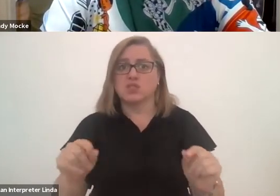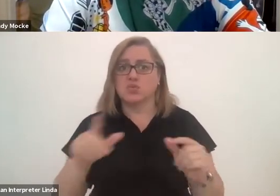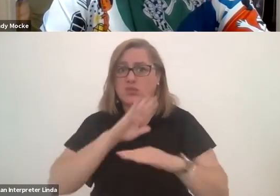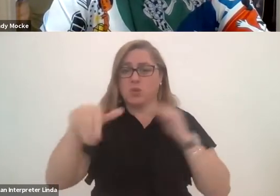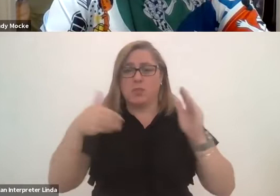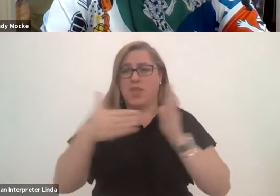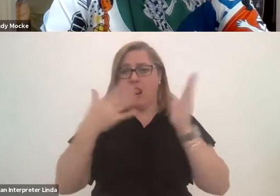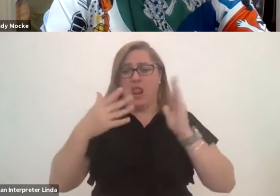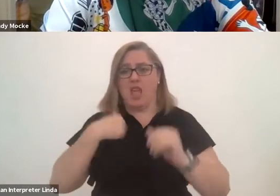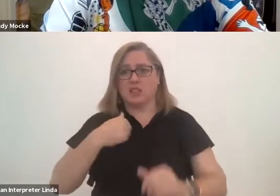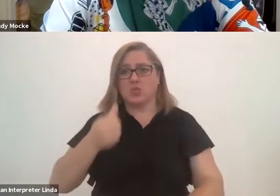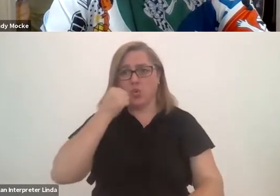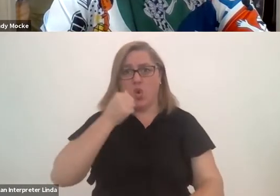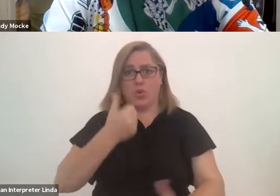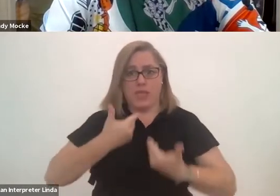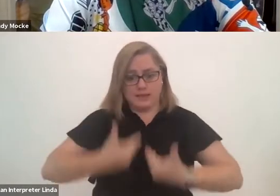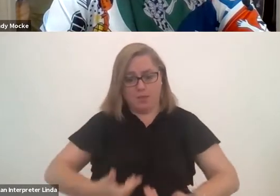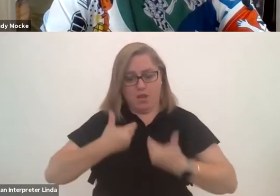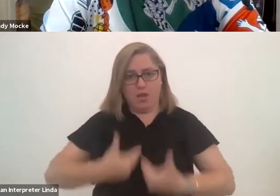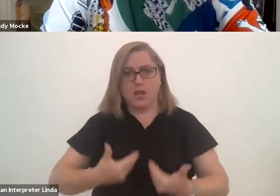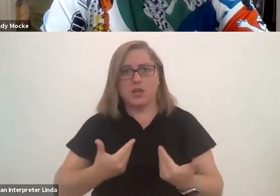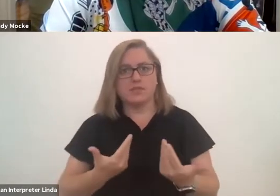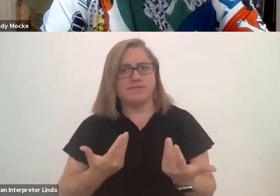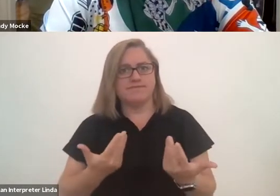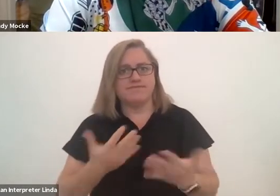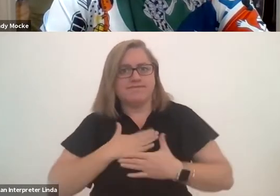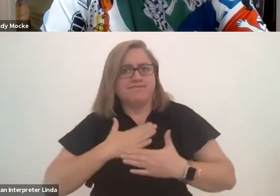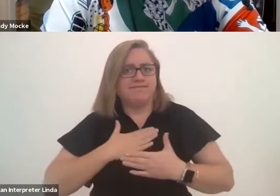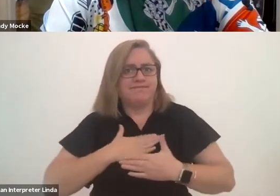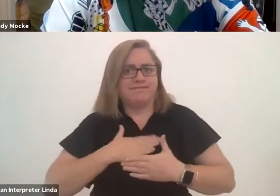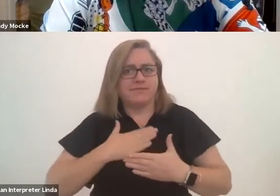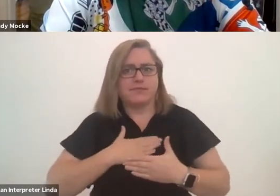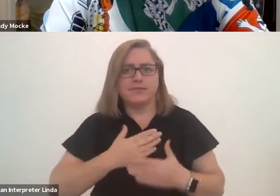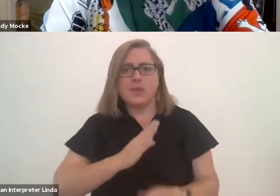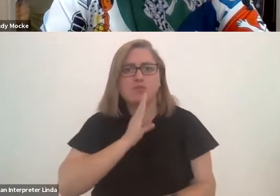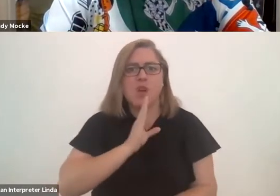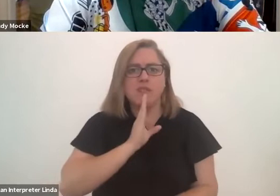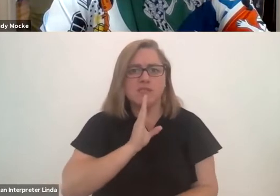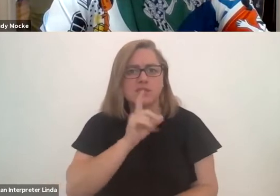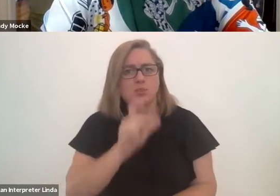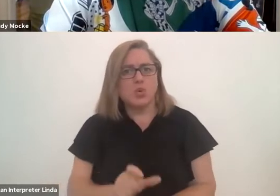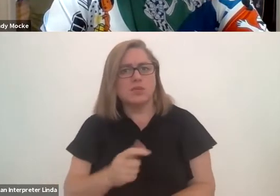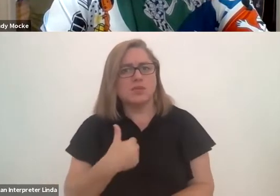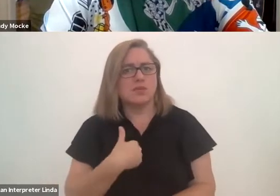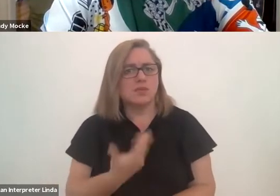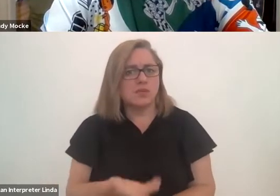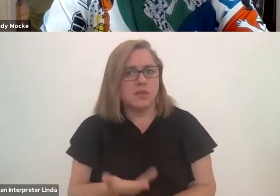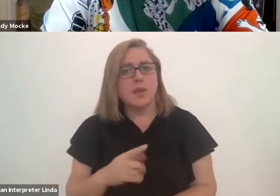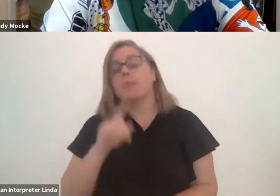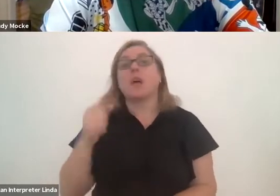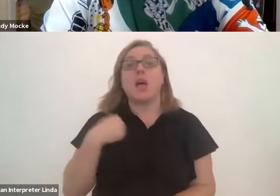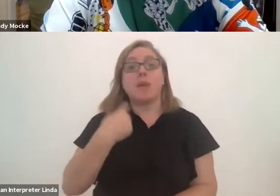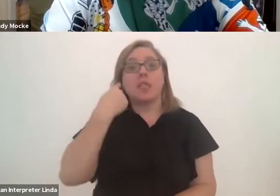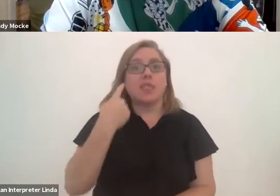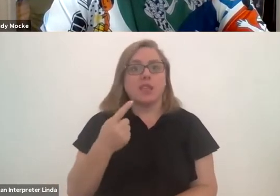know about it. That's me, because I'm very sort of, I guess, private, if you like. But I guess what I'm trying to say